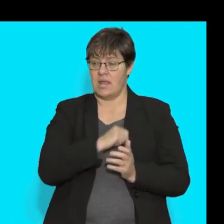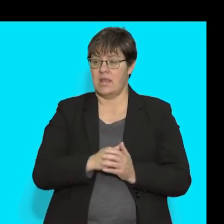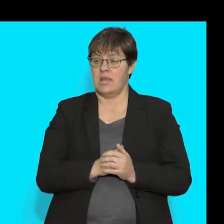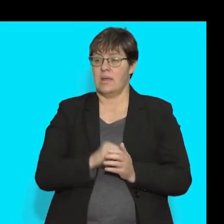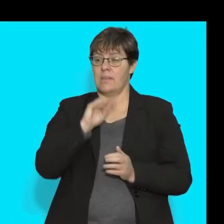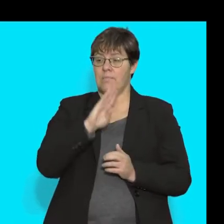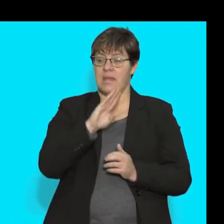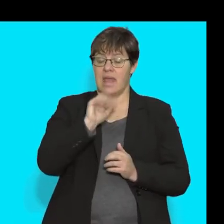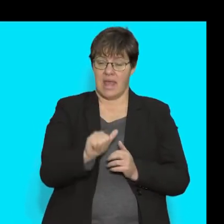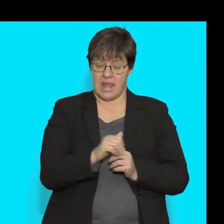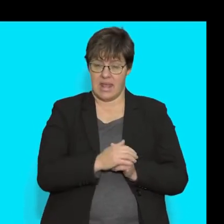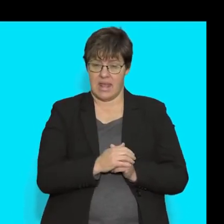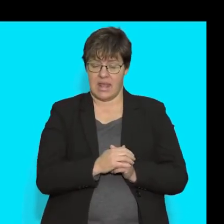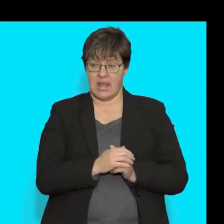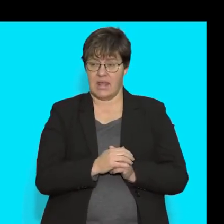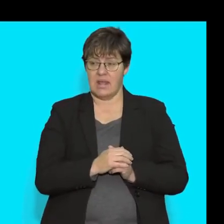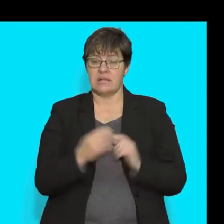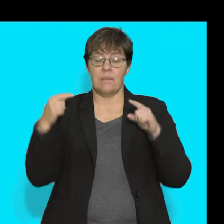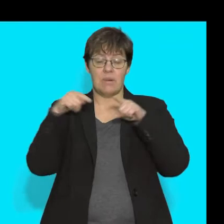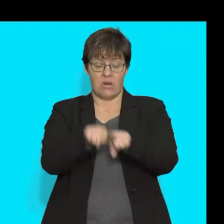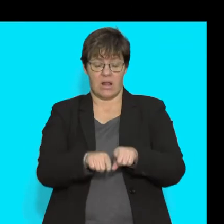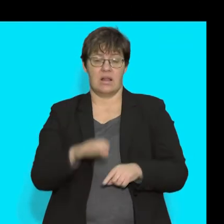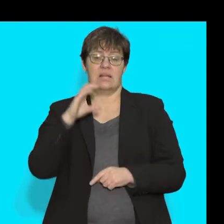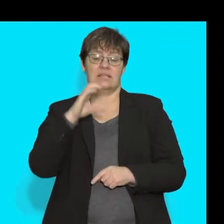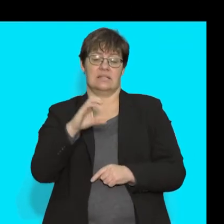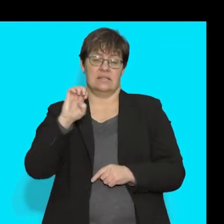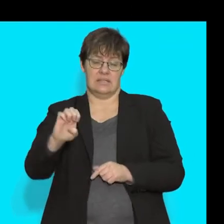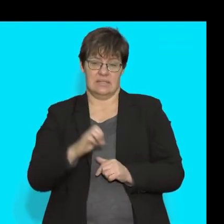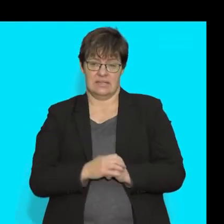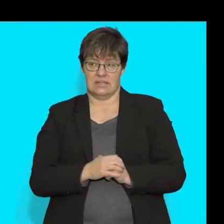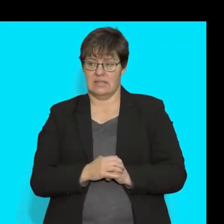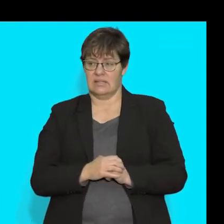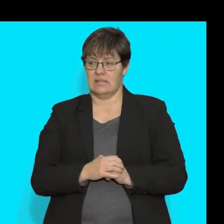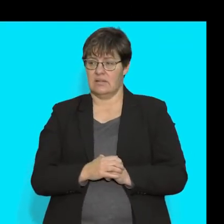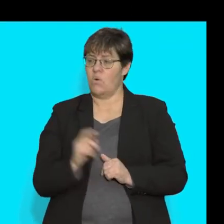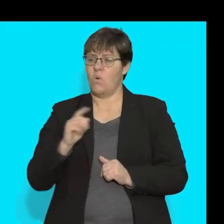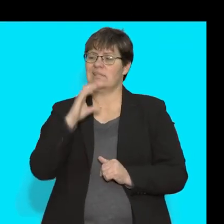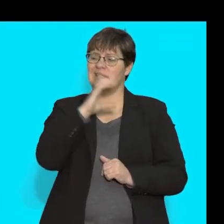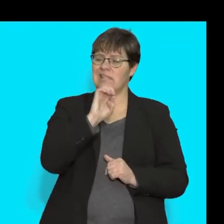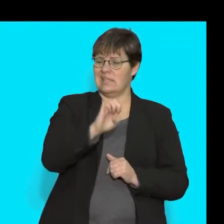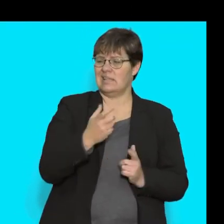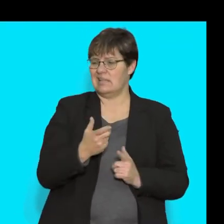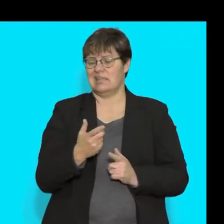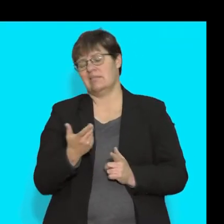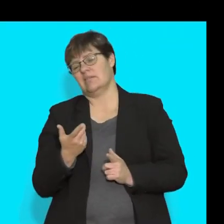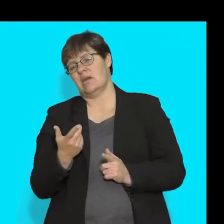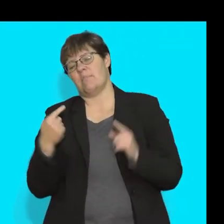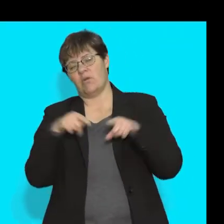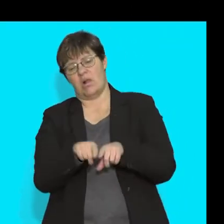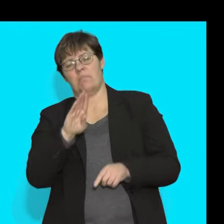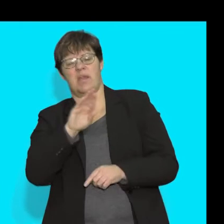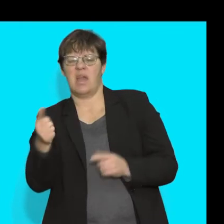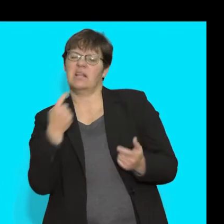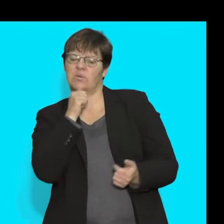my line BA is parallel to CE, or CE is parallel